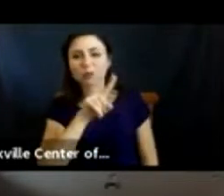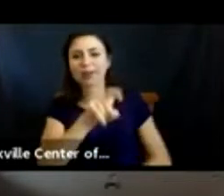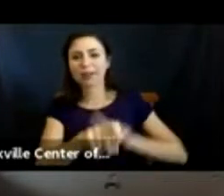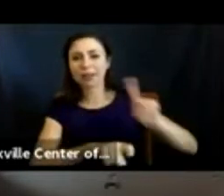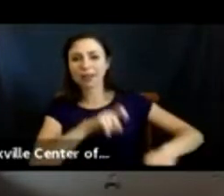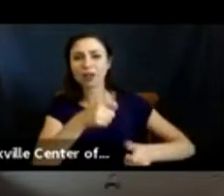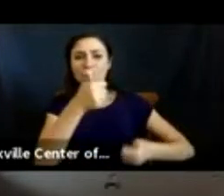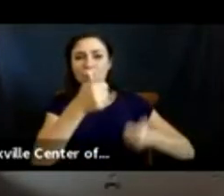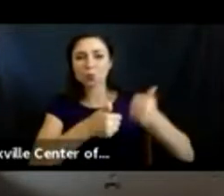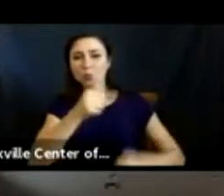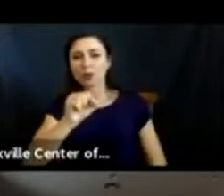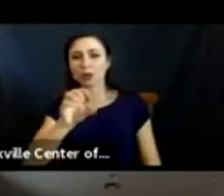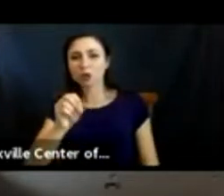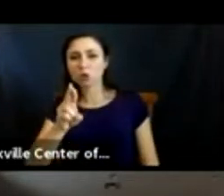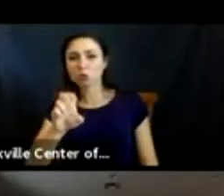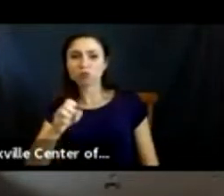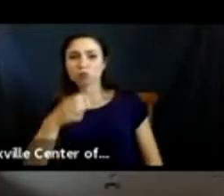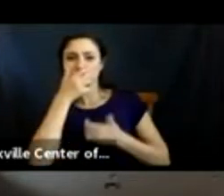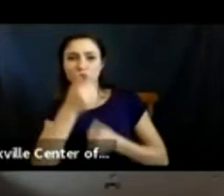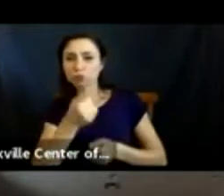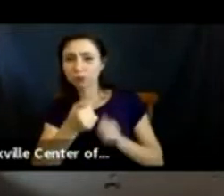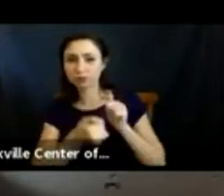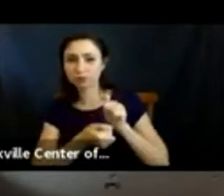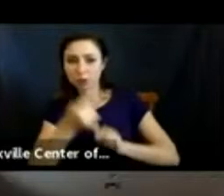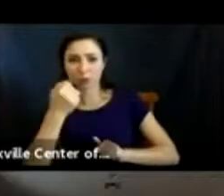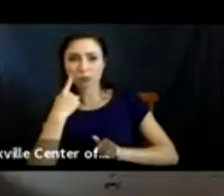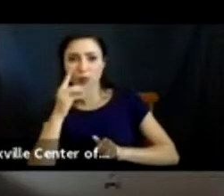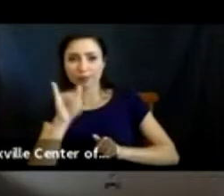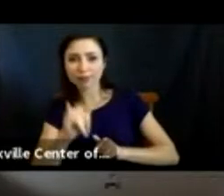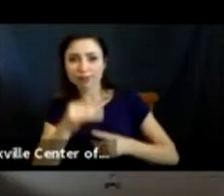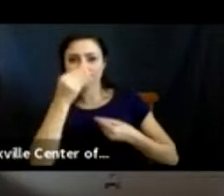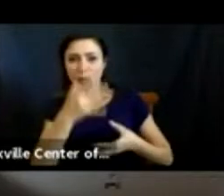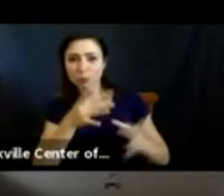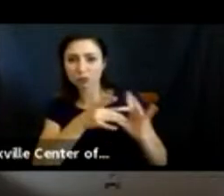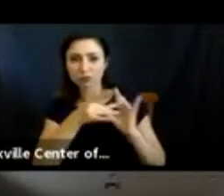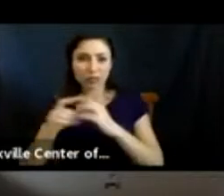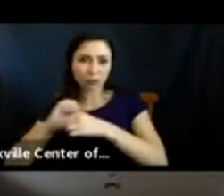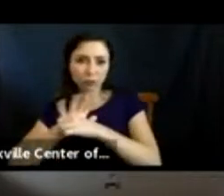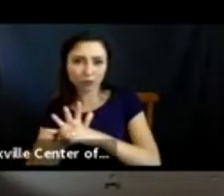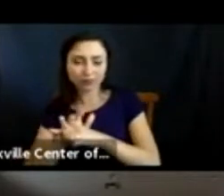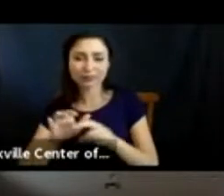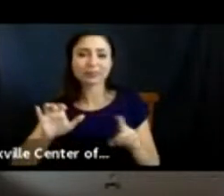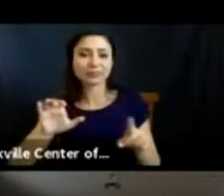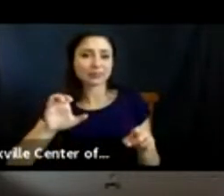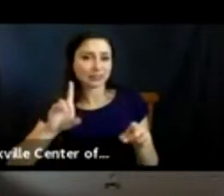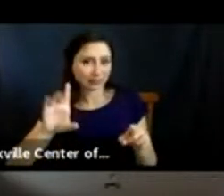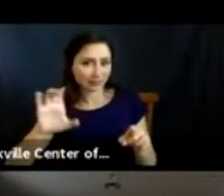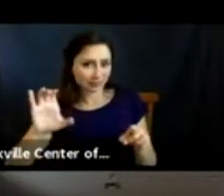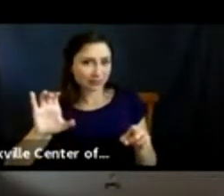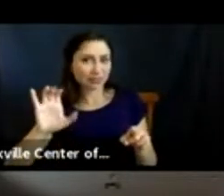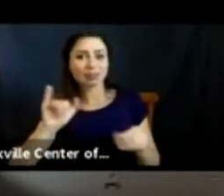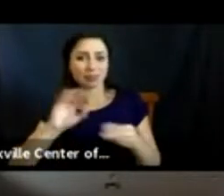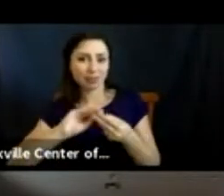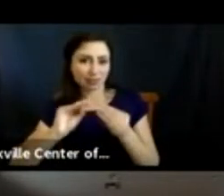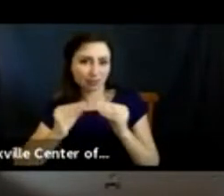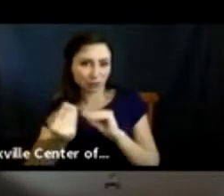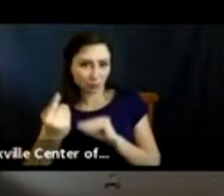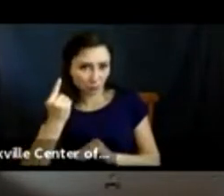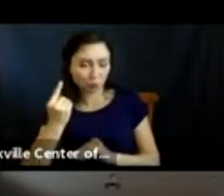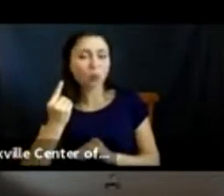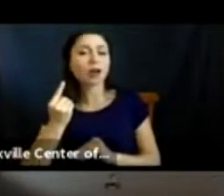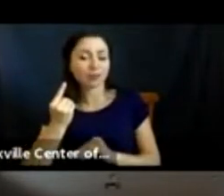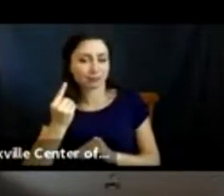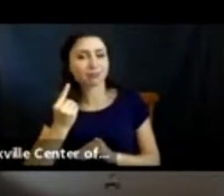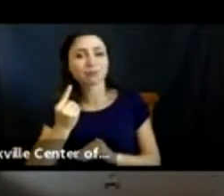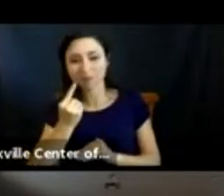for information related to the pandemic, and CDC is the #1 source by far that